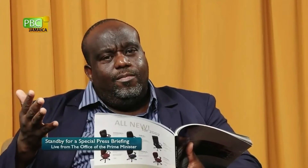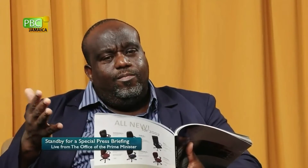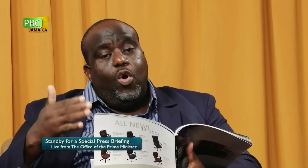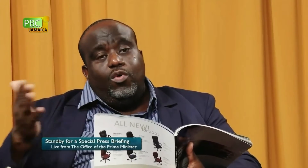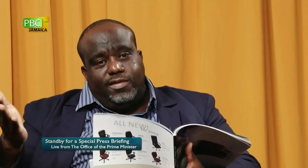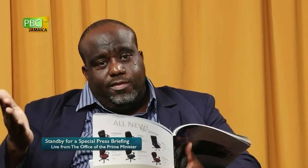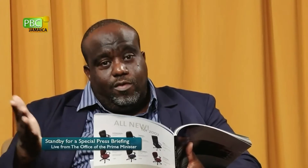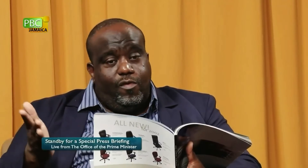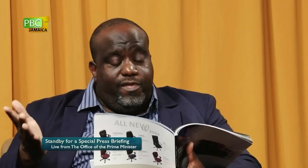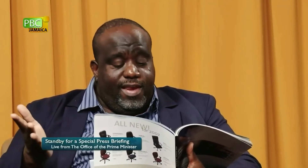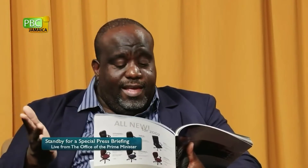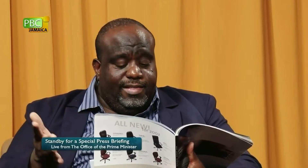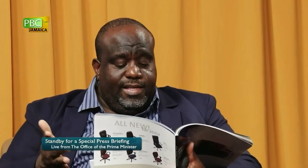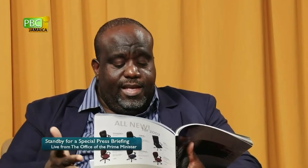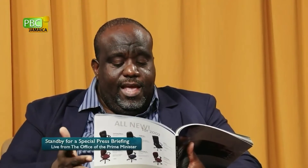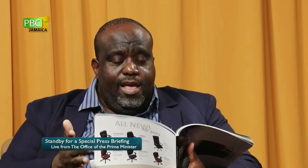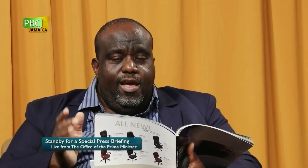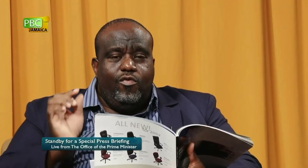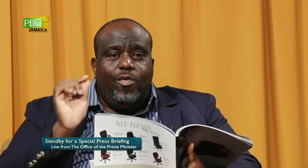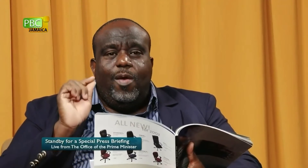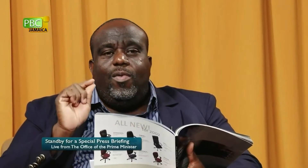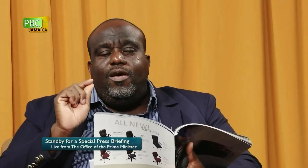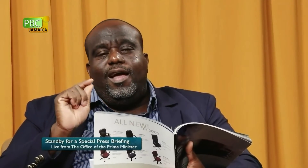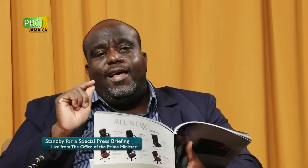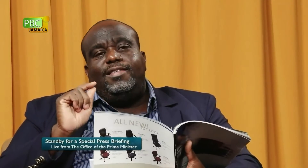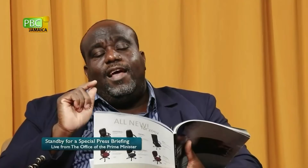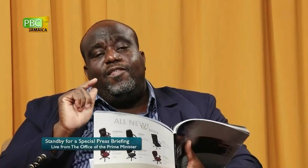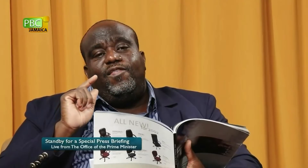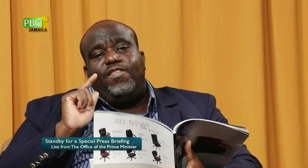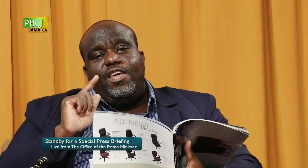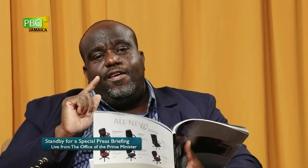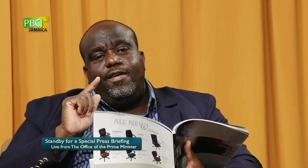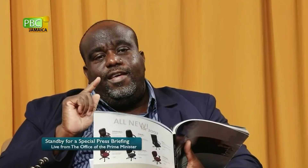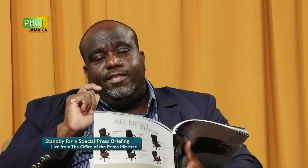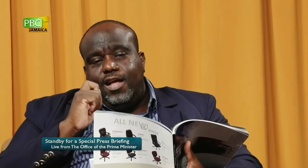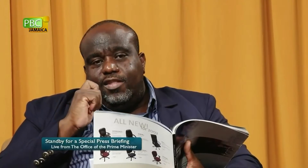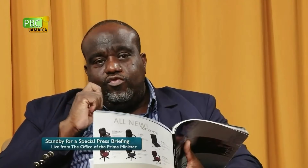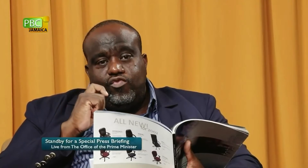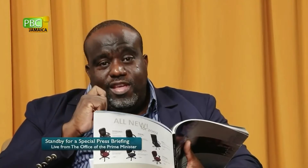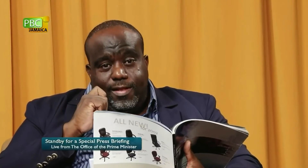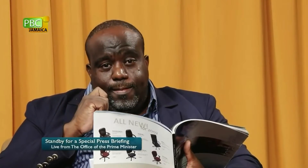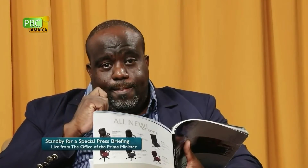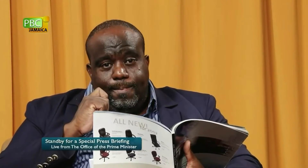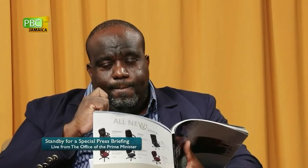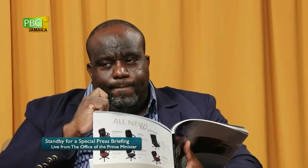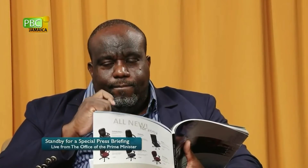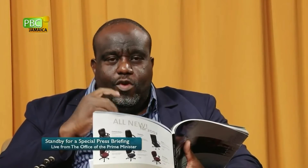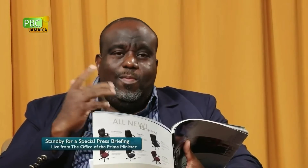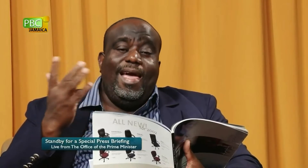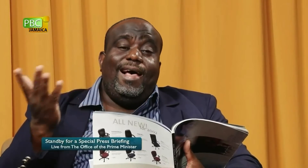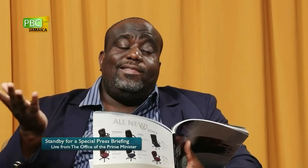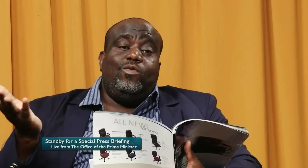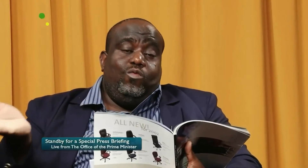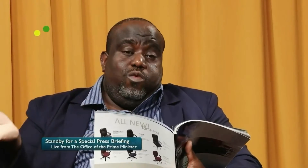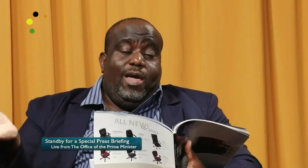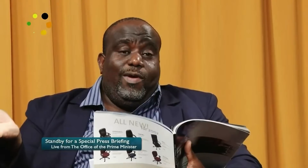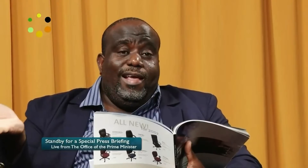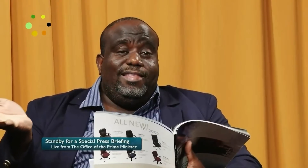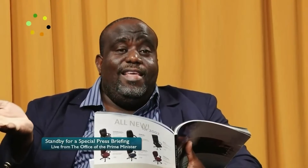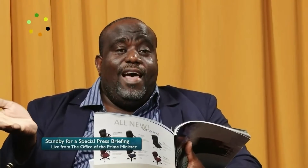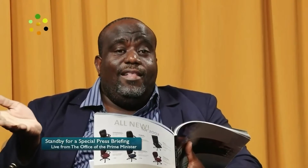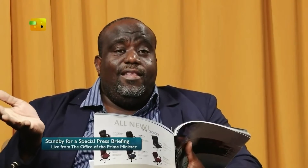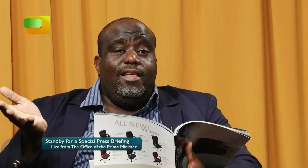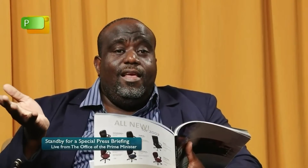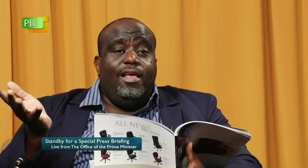this post COVID-19? Remember, guys, that fear is not real. Now you may ask, why